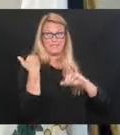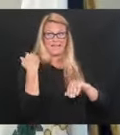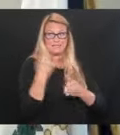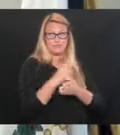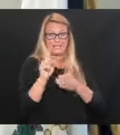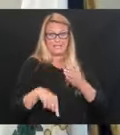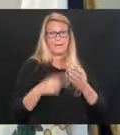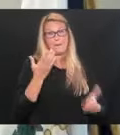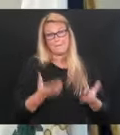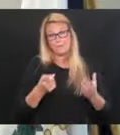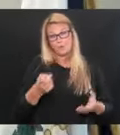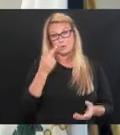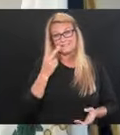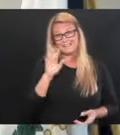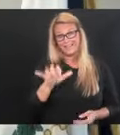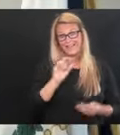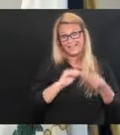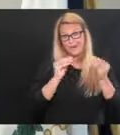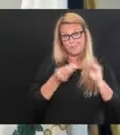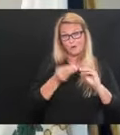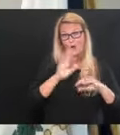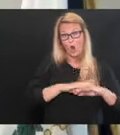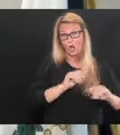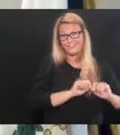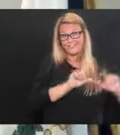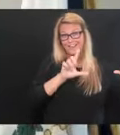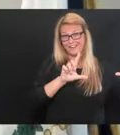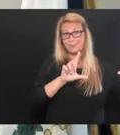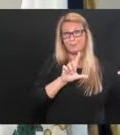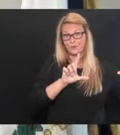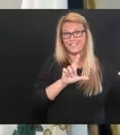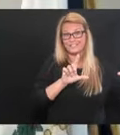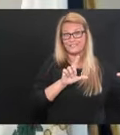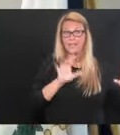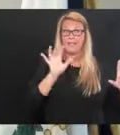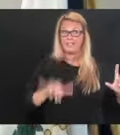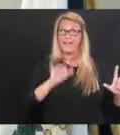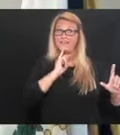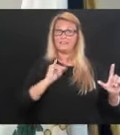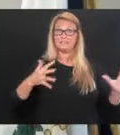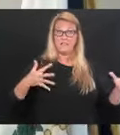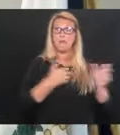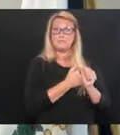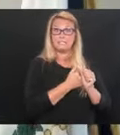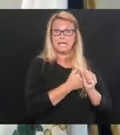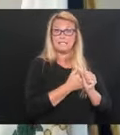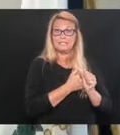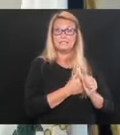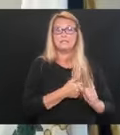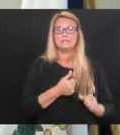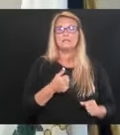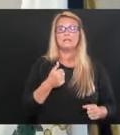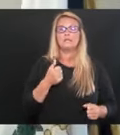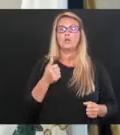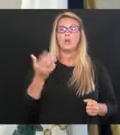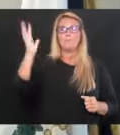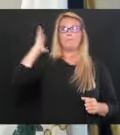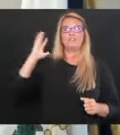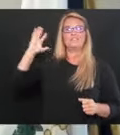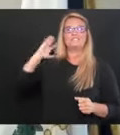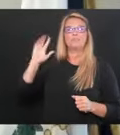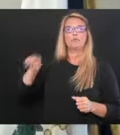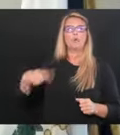automated on the dashboard so that it is up to date. Previously, we were only updating